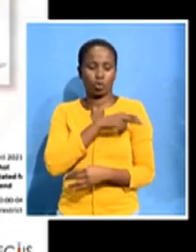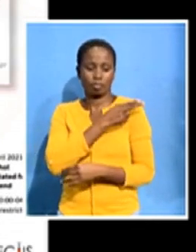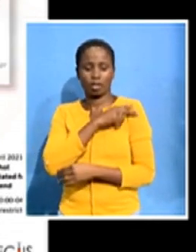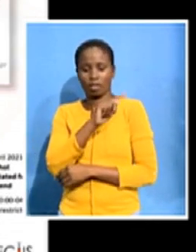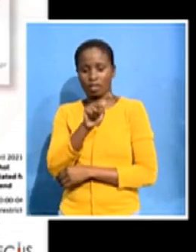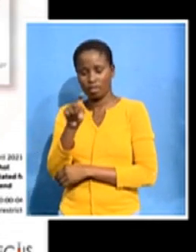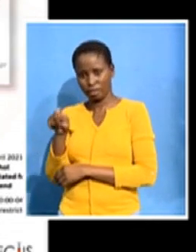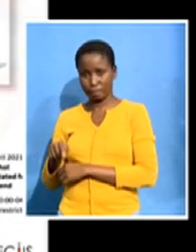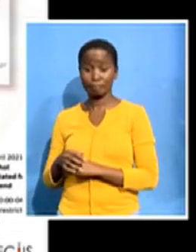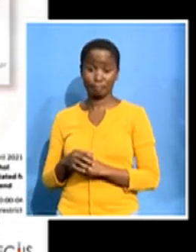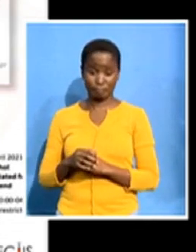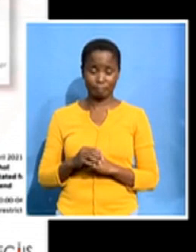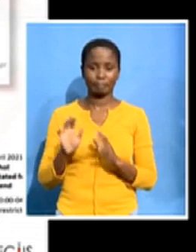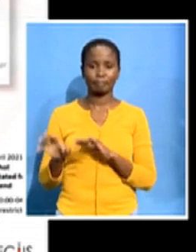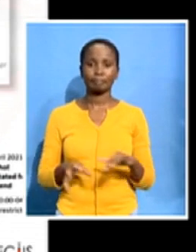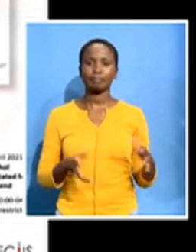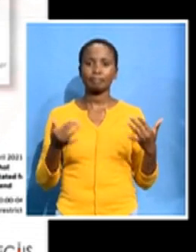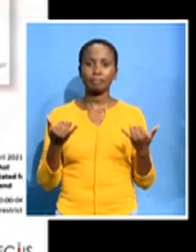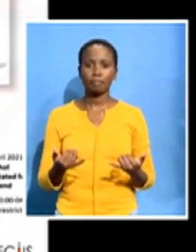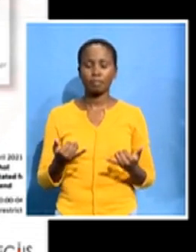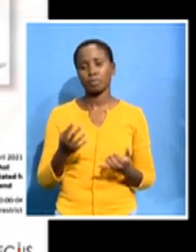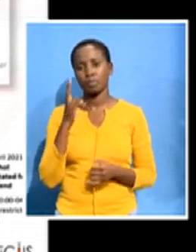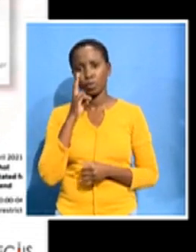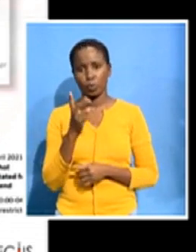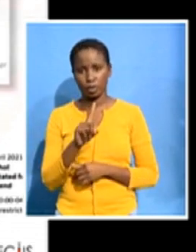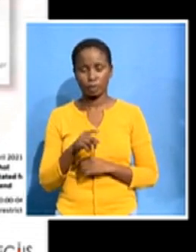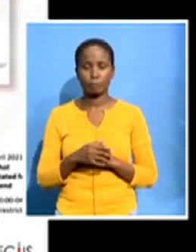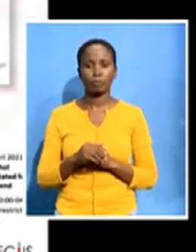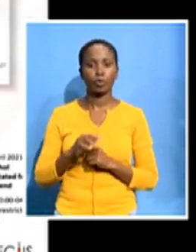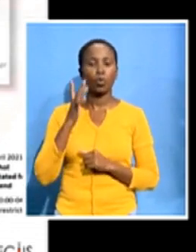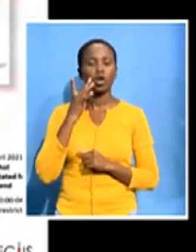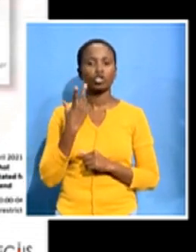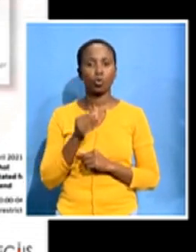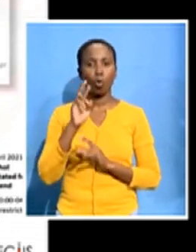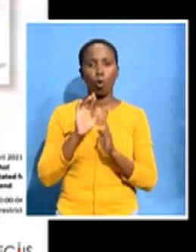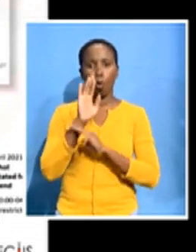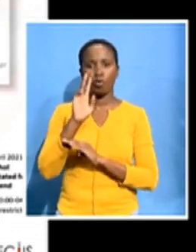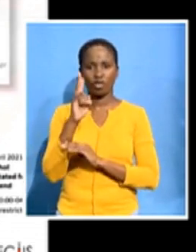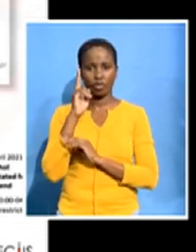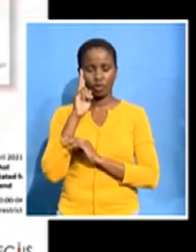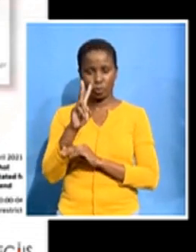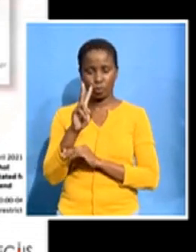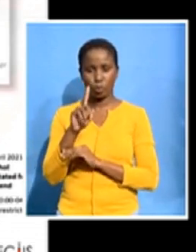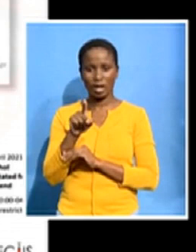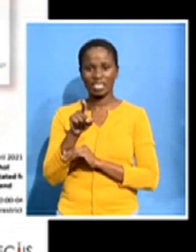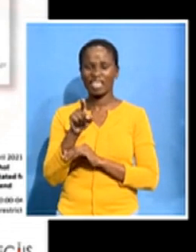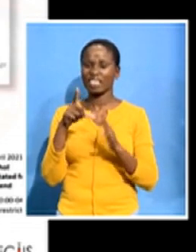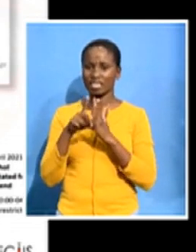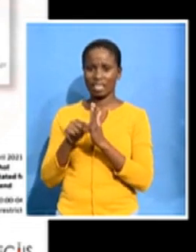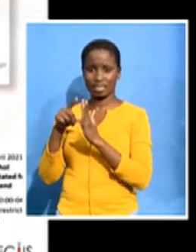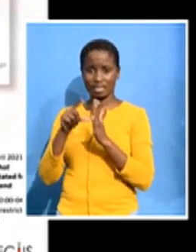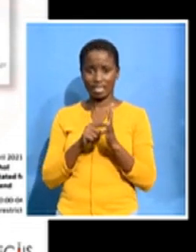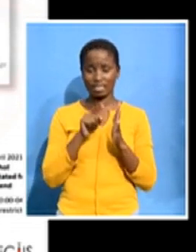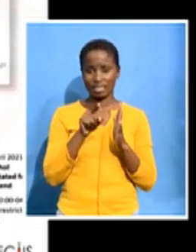when we overviewed this in terms of the dates, the Easter weekend or the weekend prior